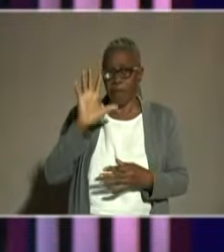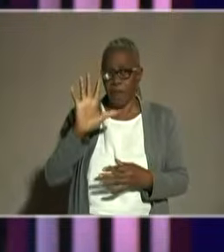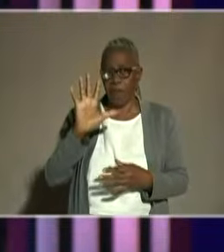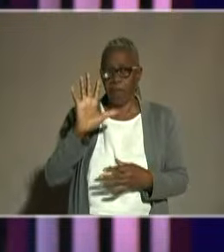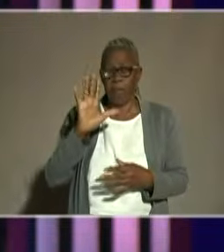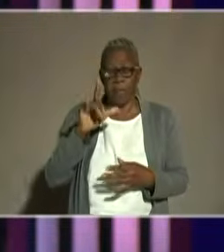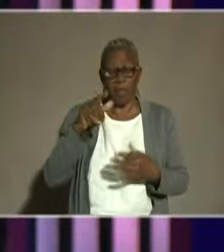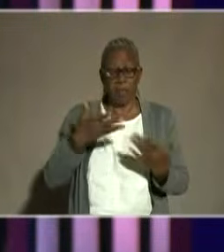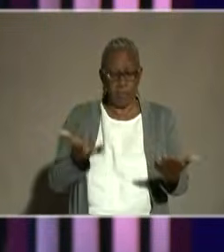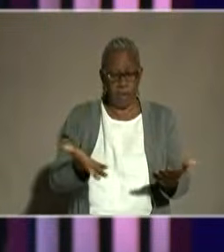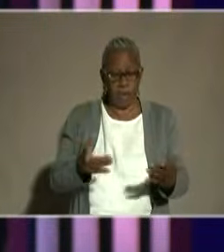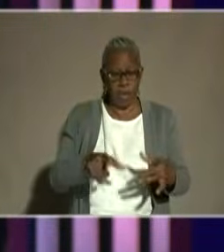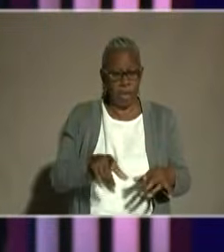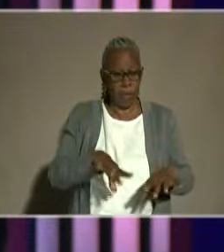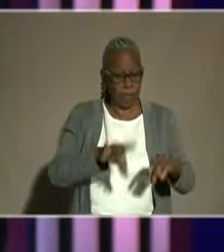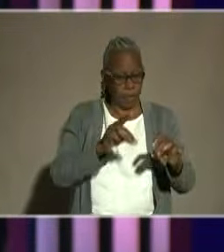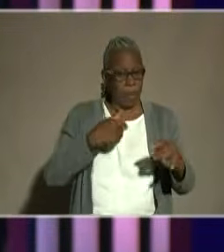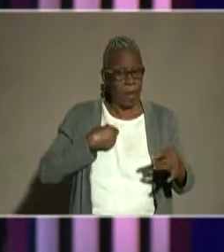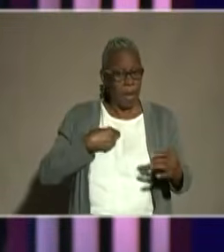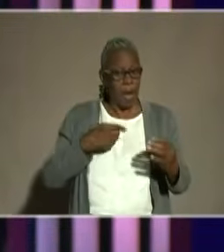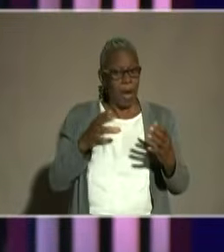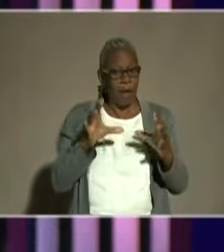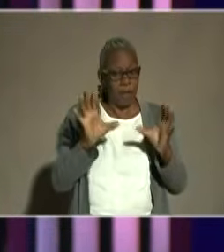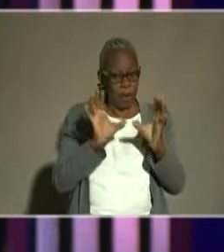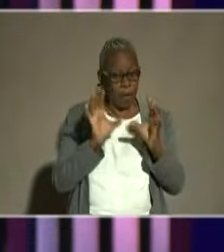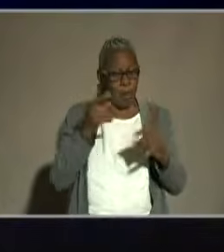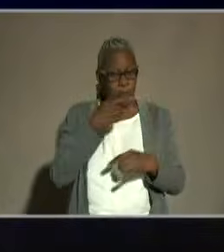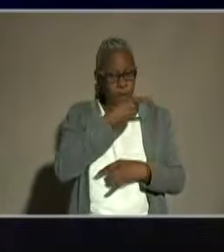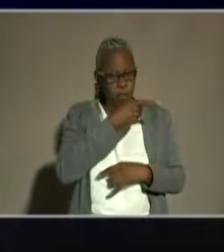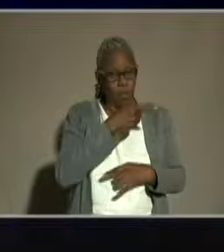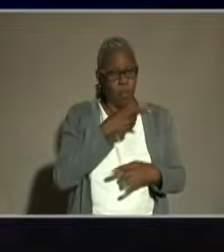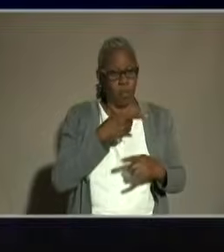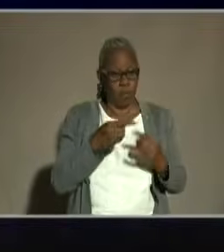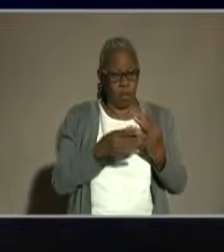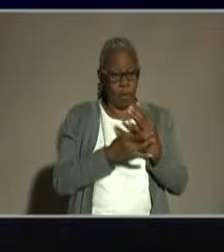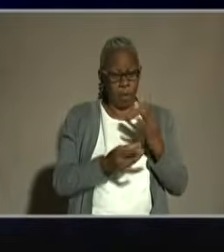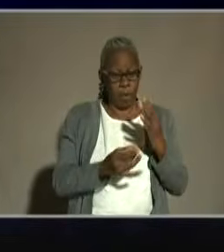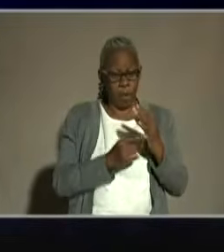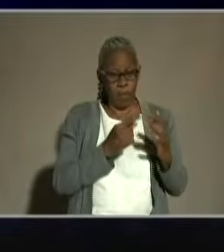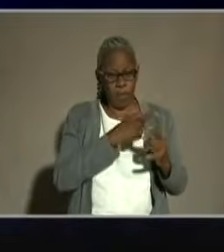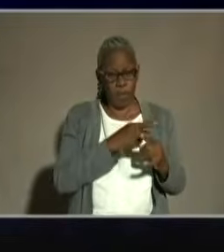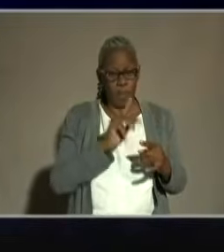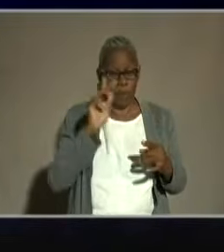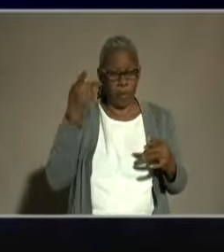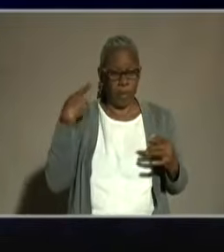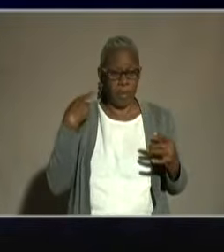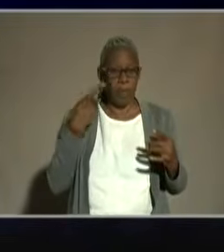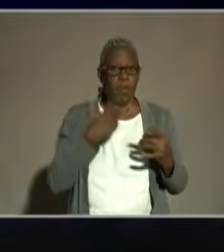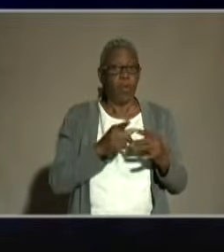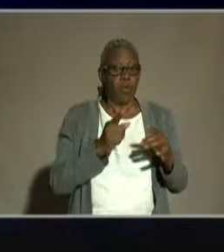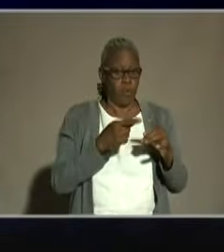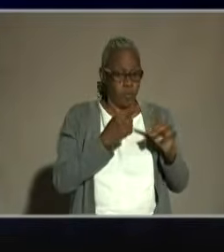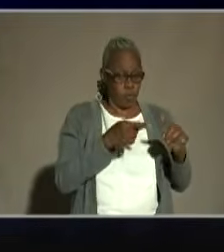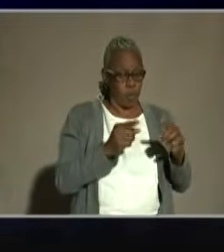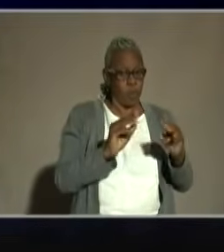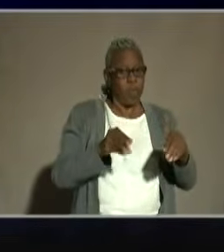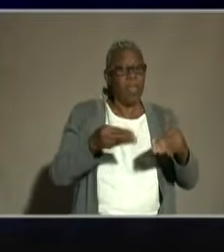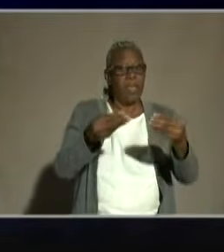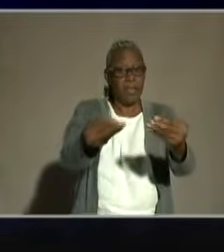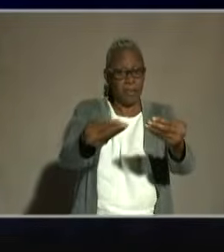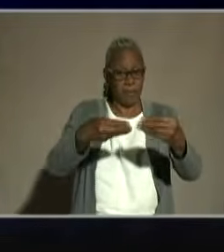pick it up. And I have a copy for you, Prime Minister, right here. And I wish you could provide me with a copy of